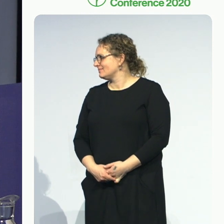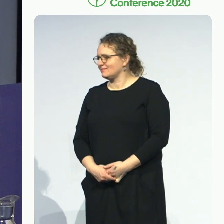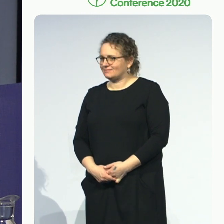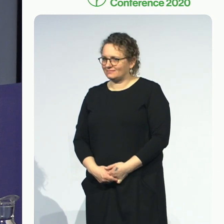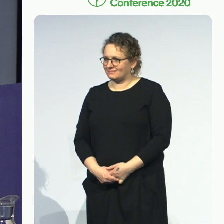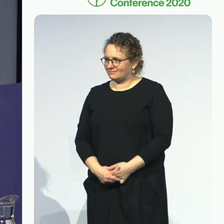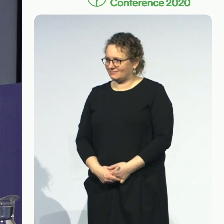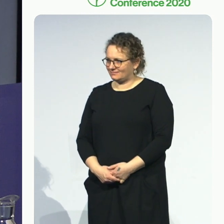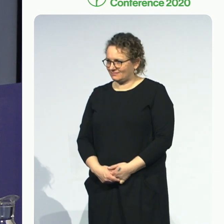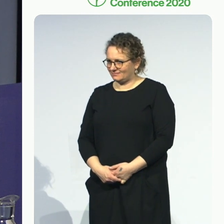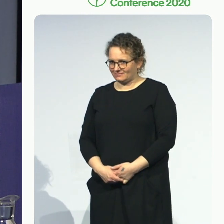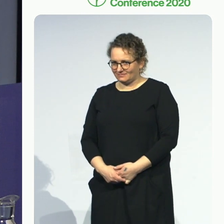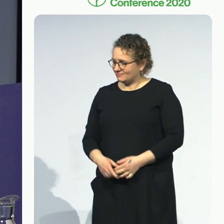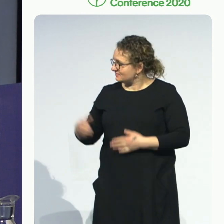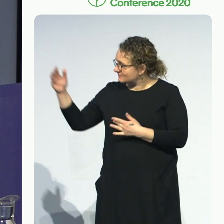Thank you.